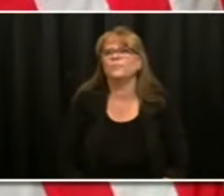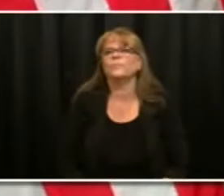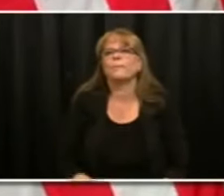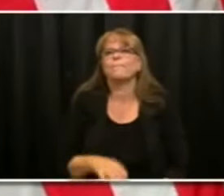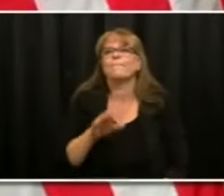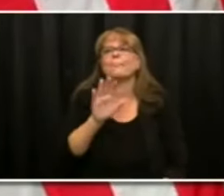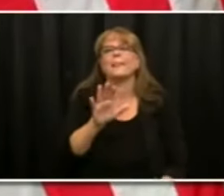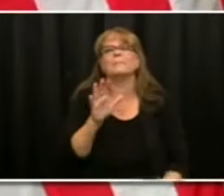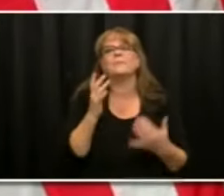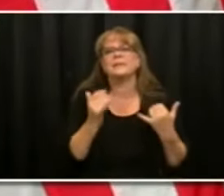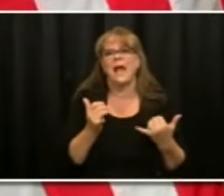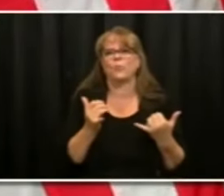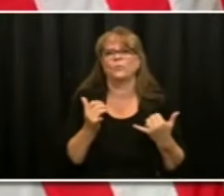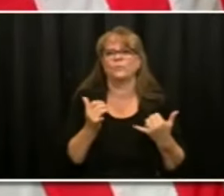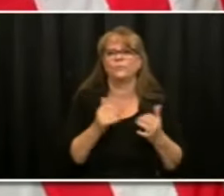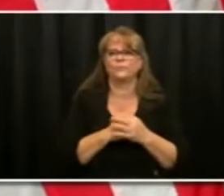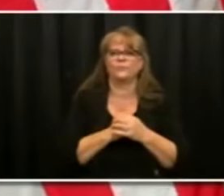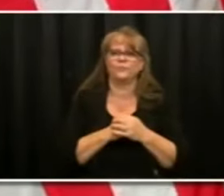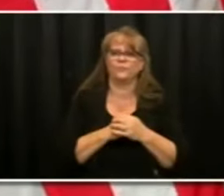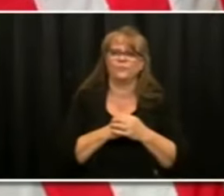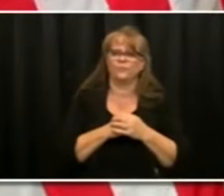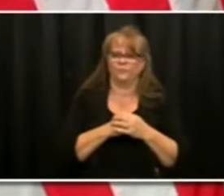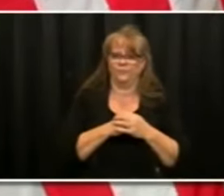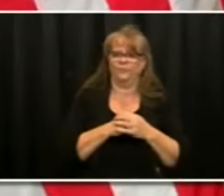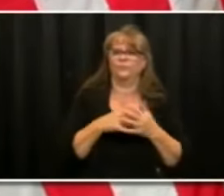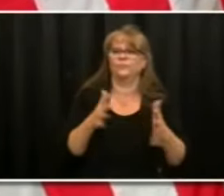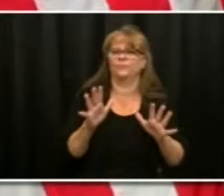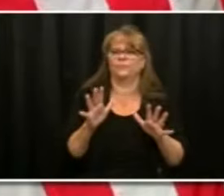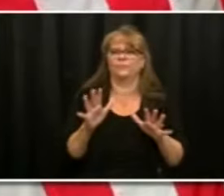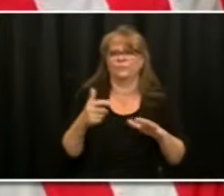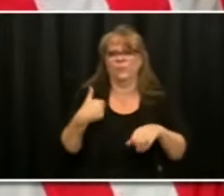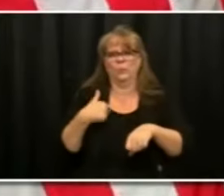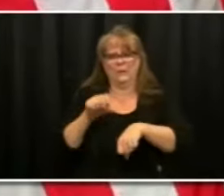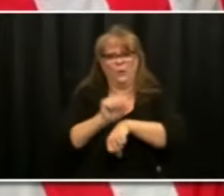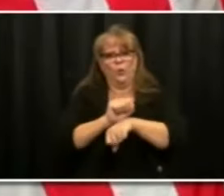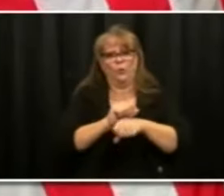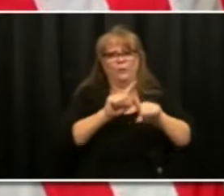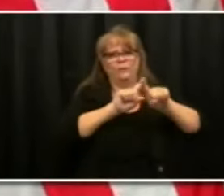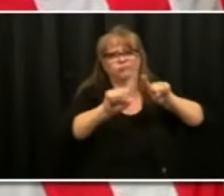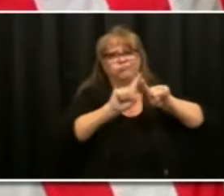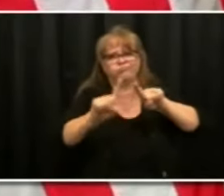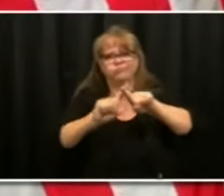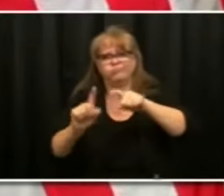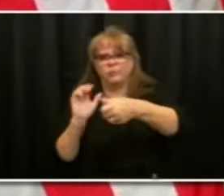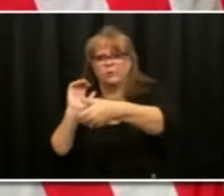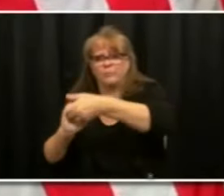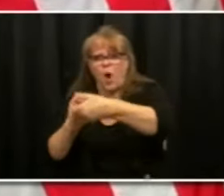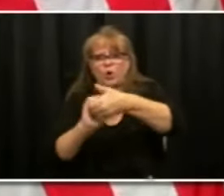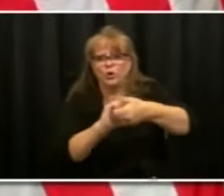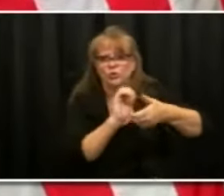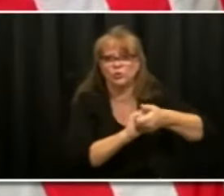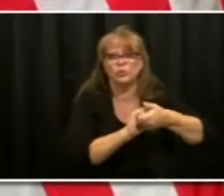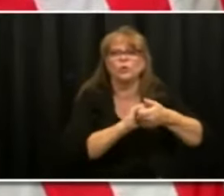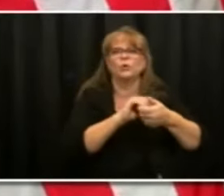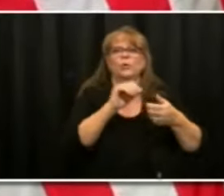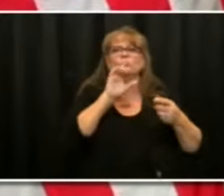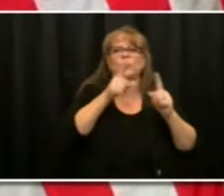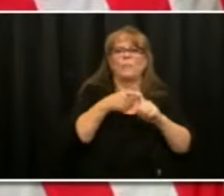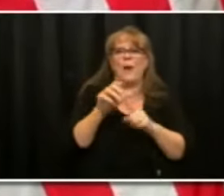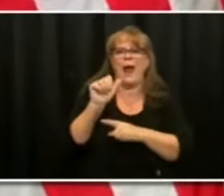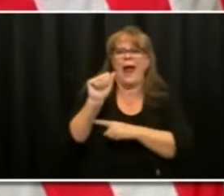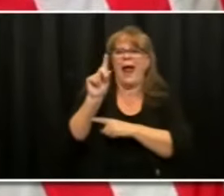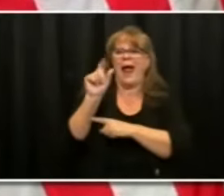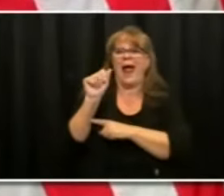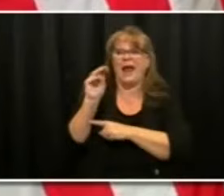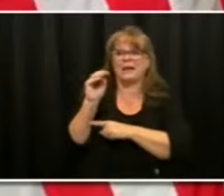extended transmission of the virus, working with our local partners. And just today I talked to the Adams County Commissioners, the Arapahoe County Commissioners.